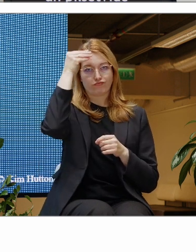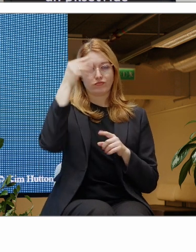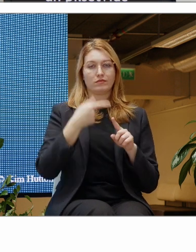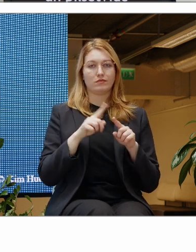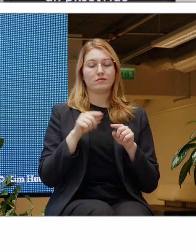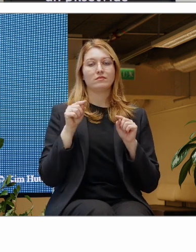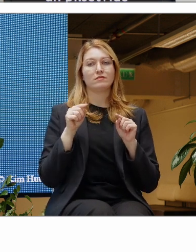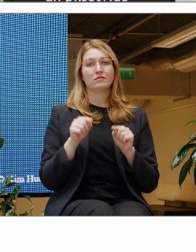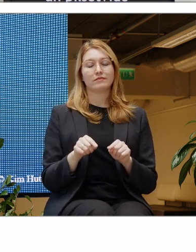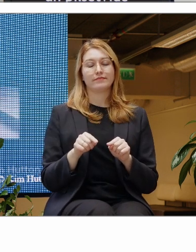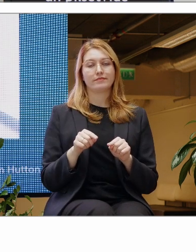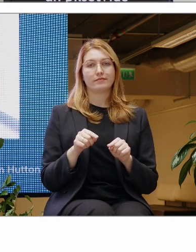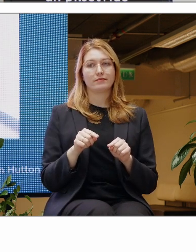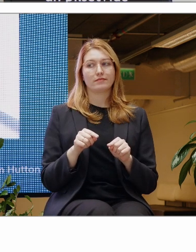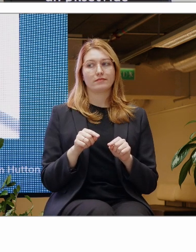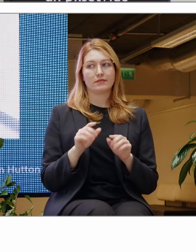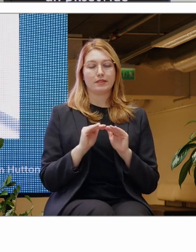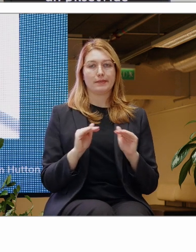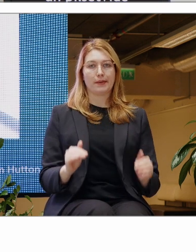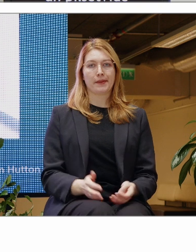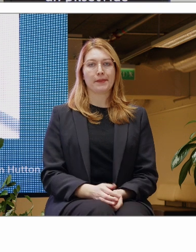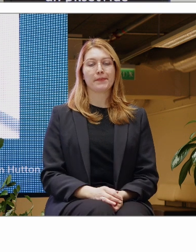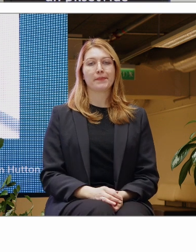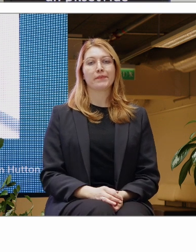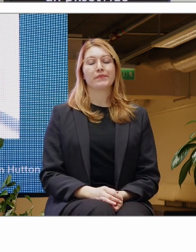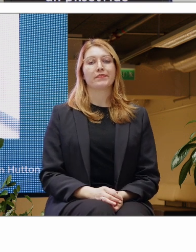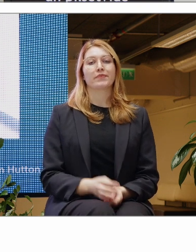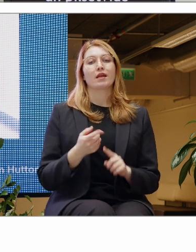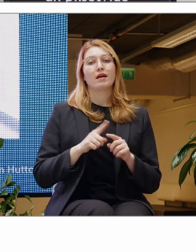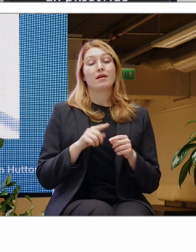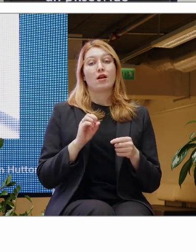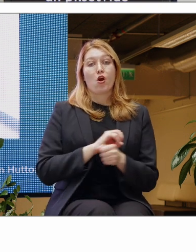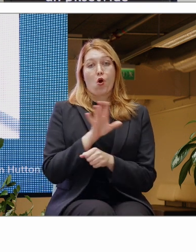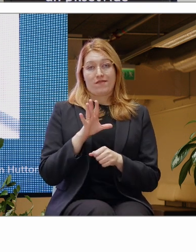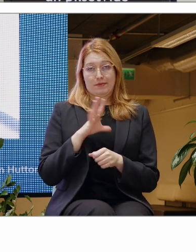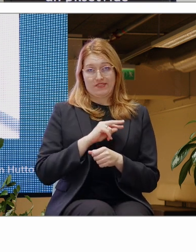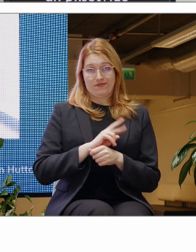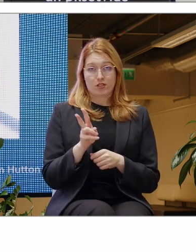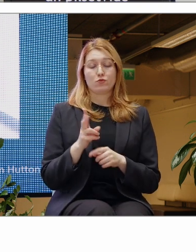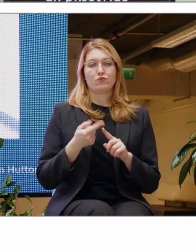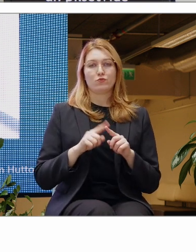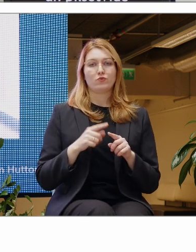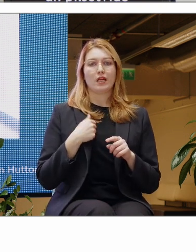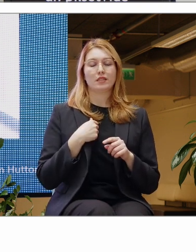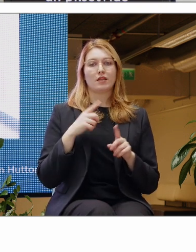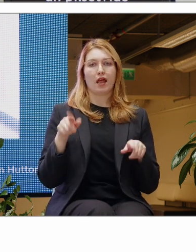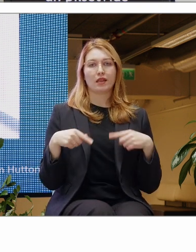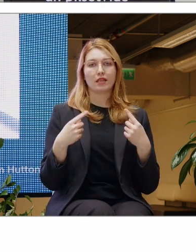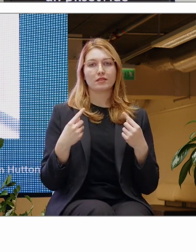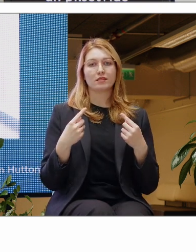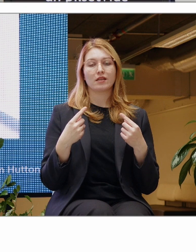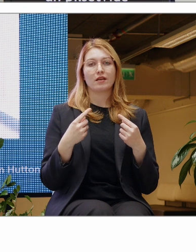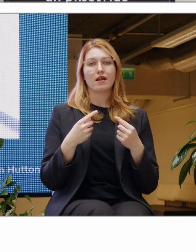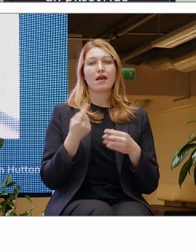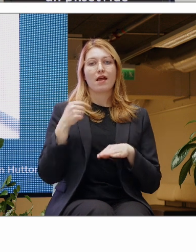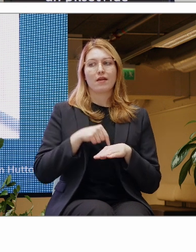lays down its basis. So because of COVID, I had to do this remotely. So I developed a remote